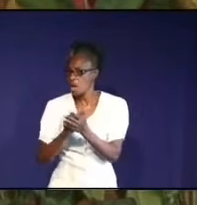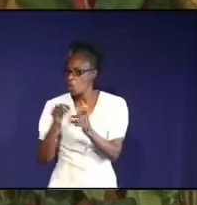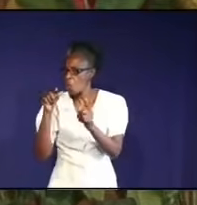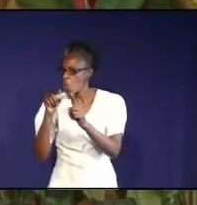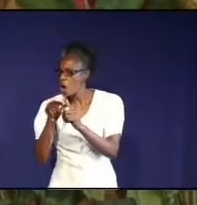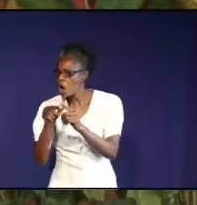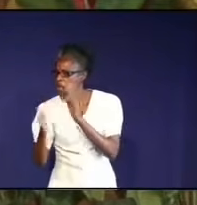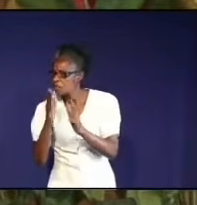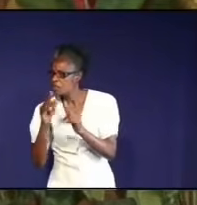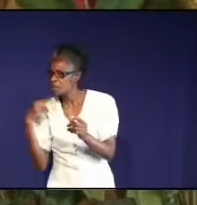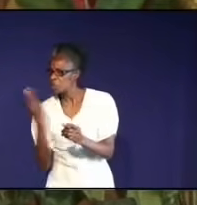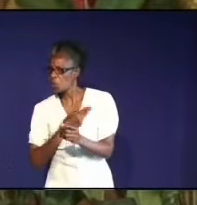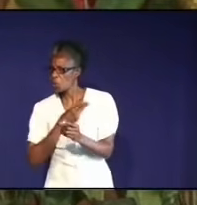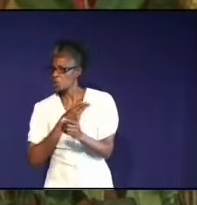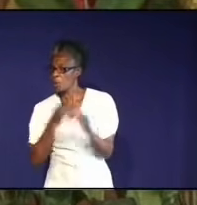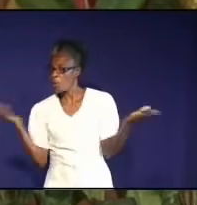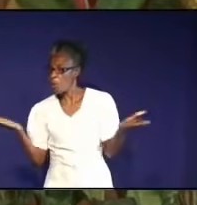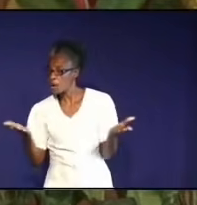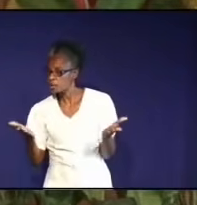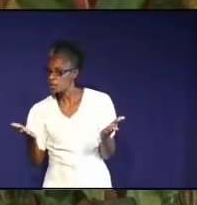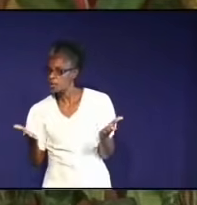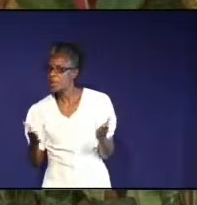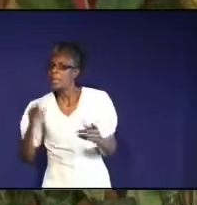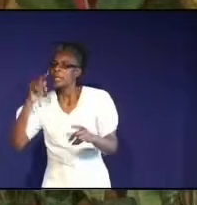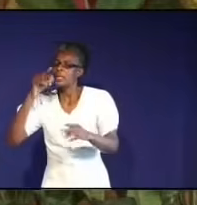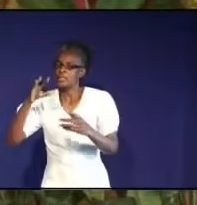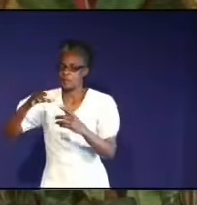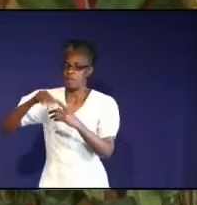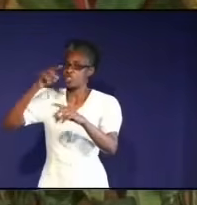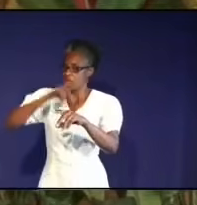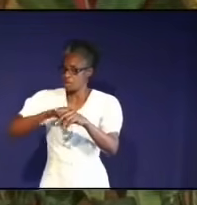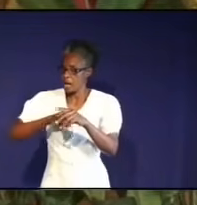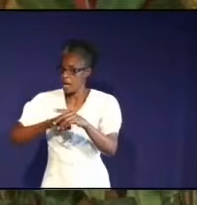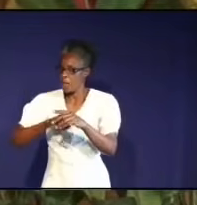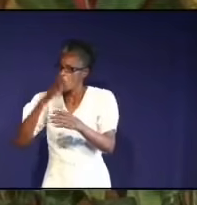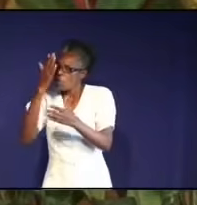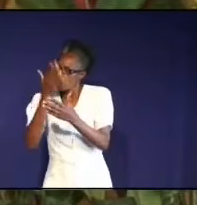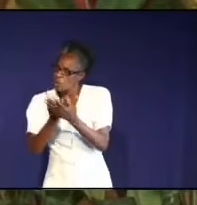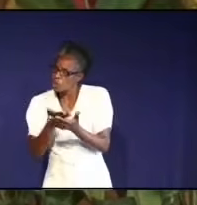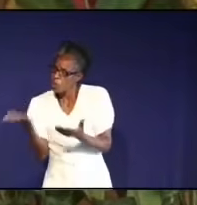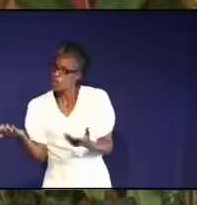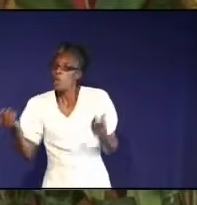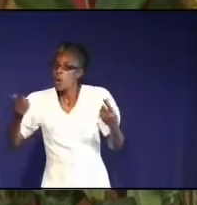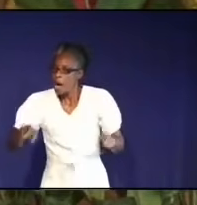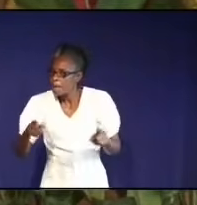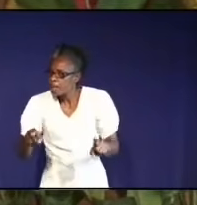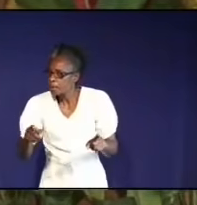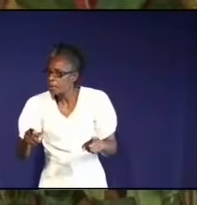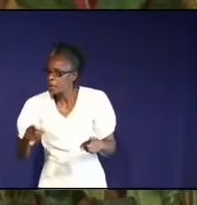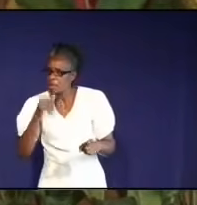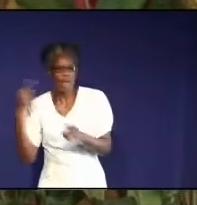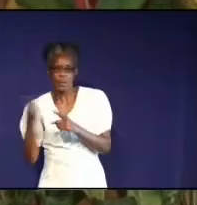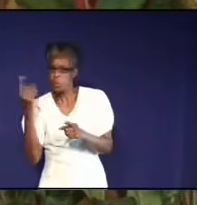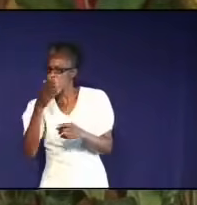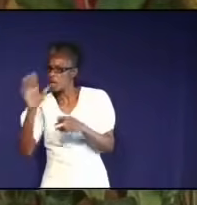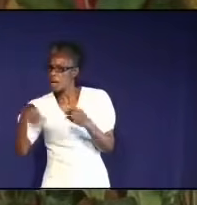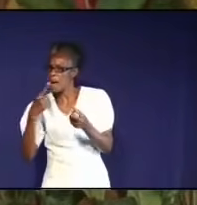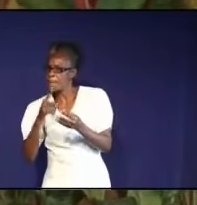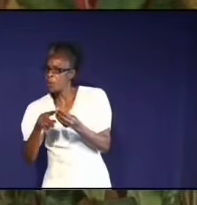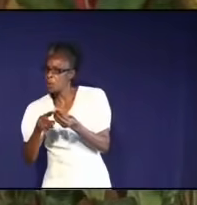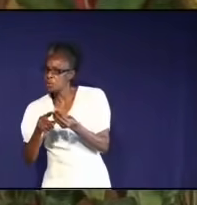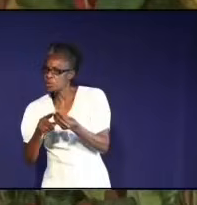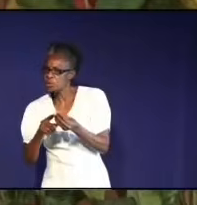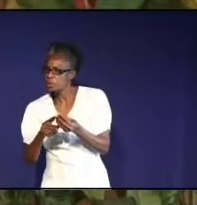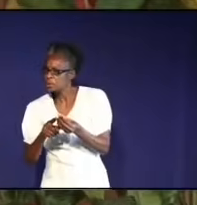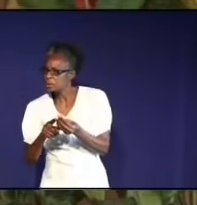to us about the particular time when something would begin. It talks not only about the point of